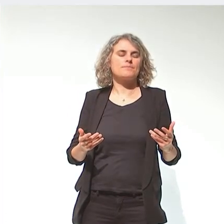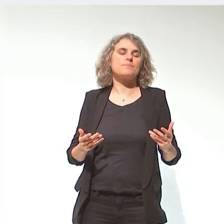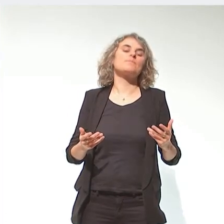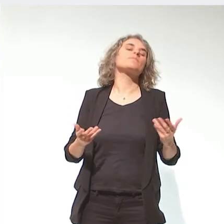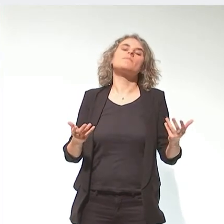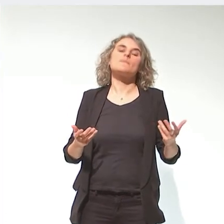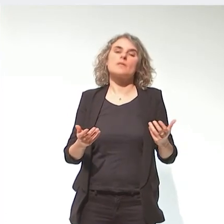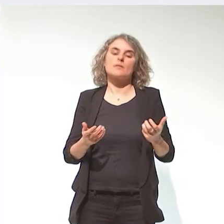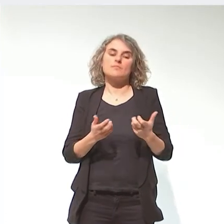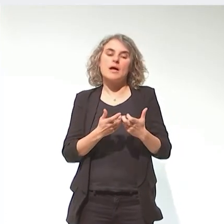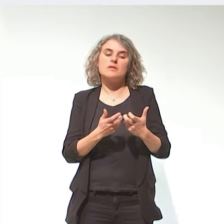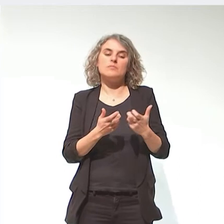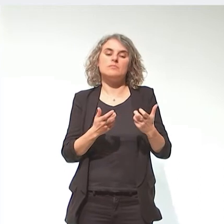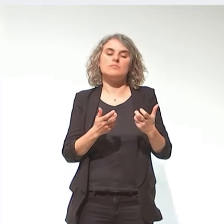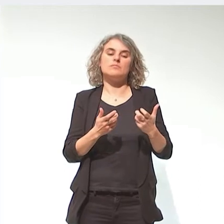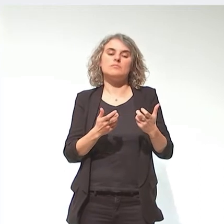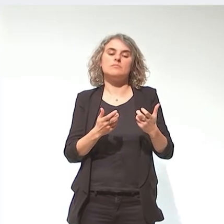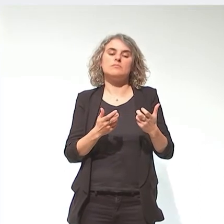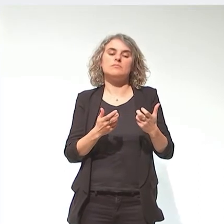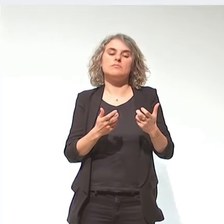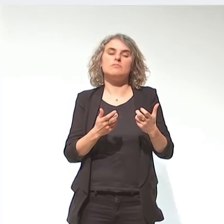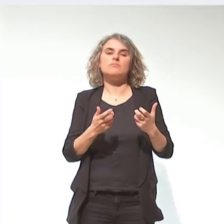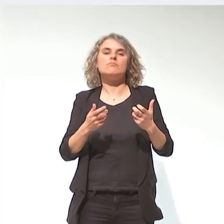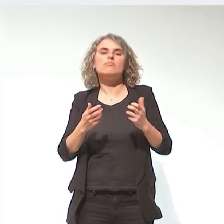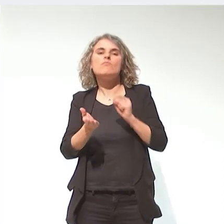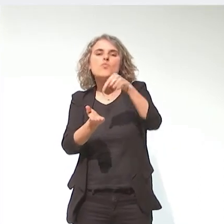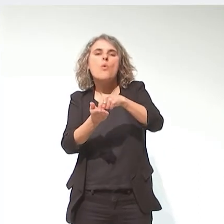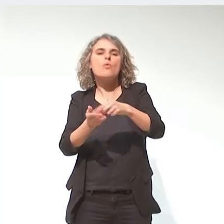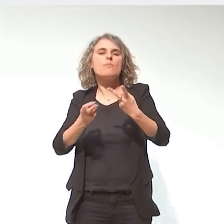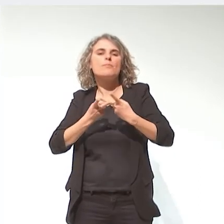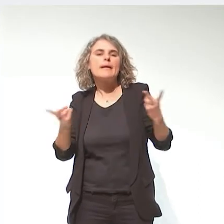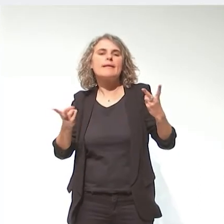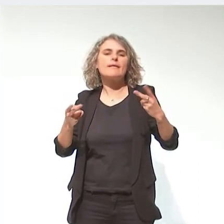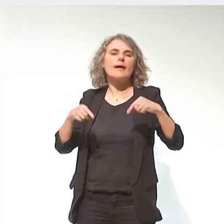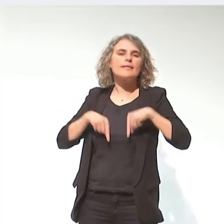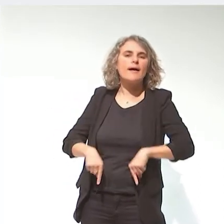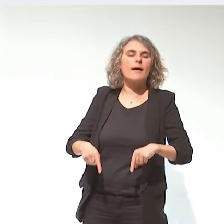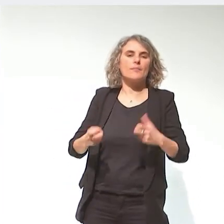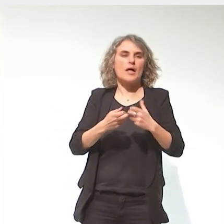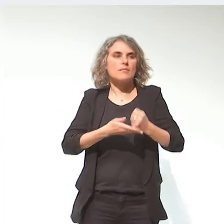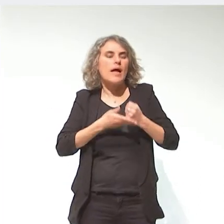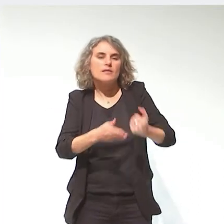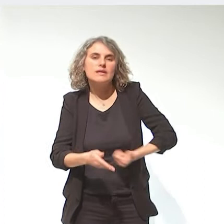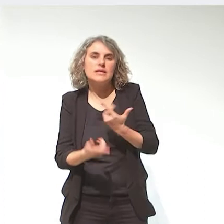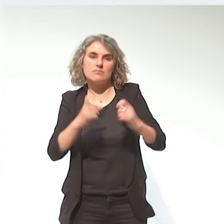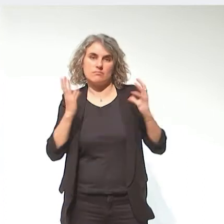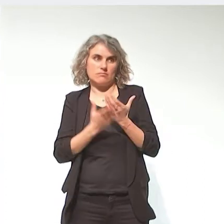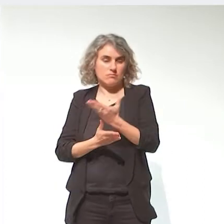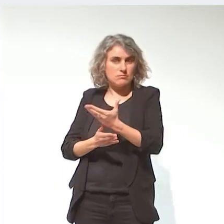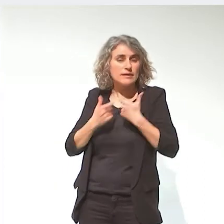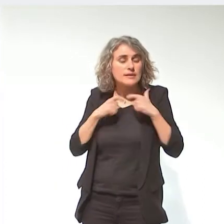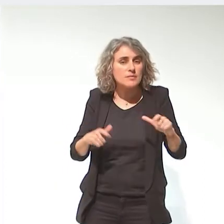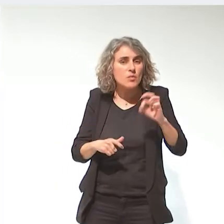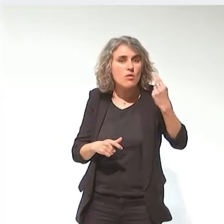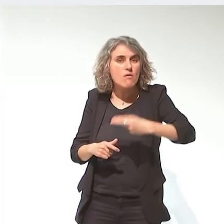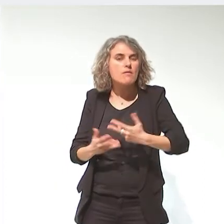system, victim support, legal capacity, we have issues in all of those areas. So what we want to do is this. We acknowledge that good